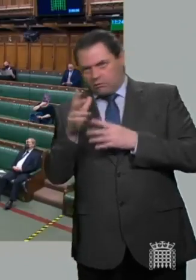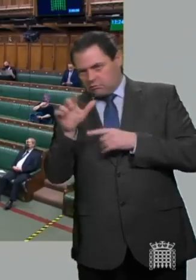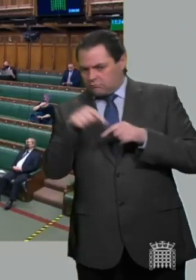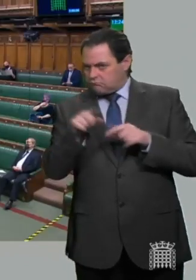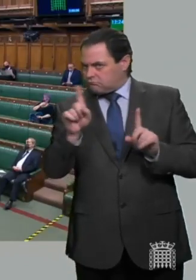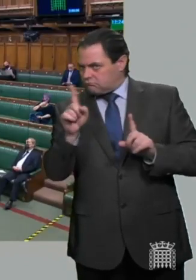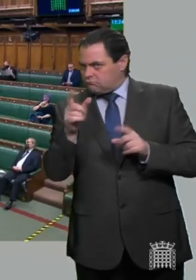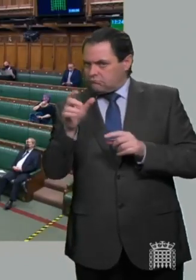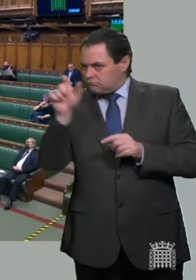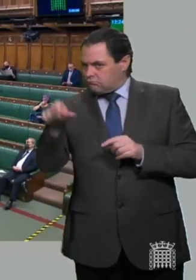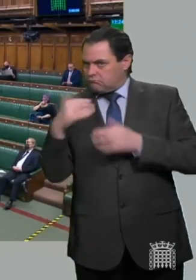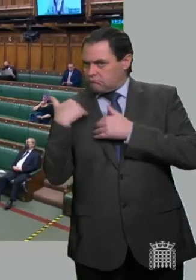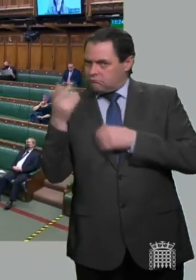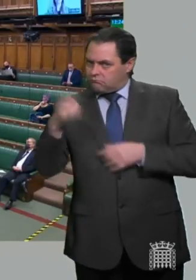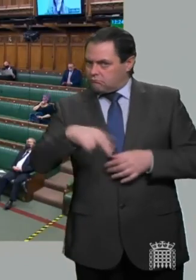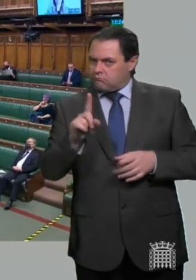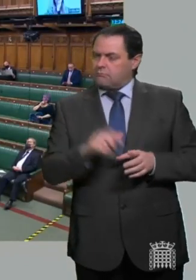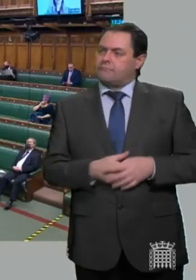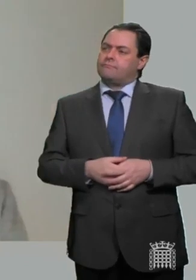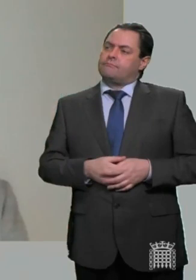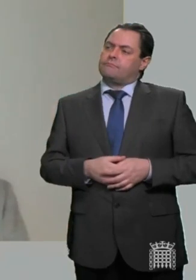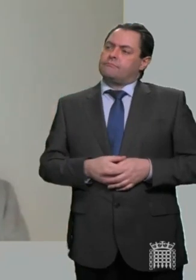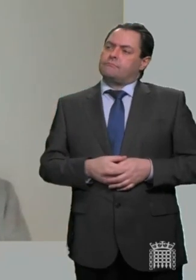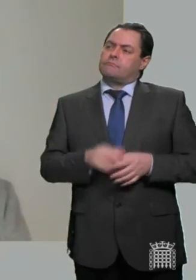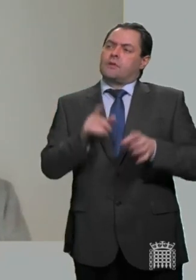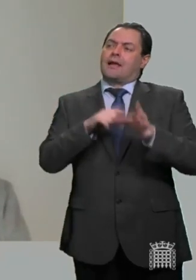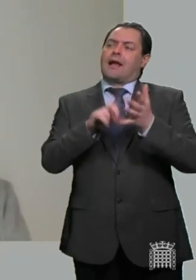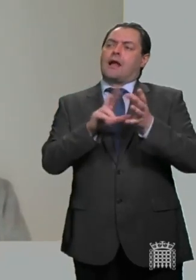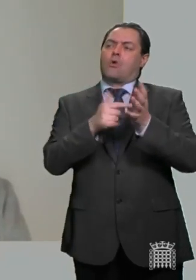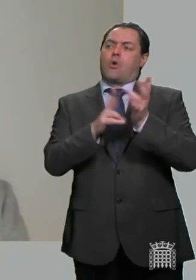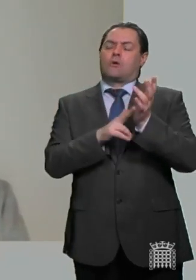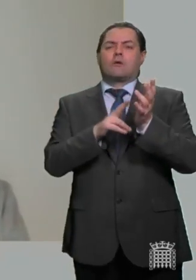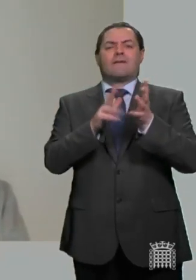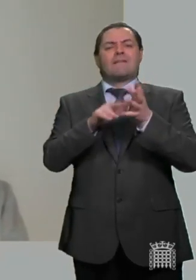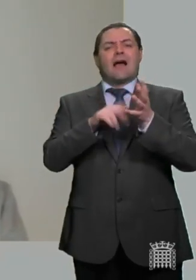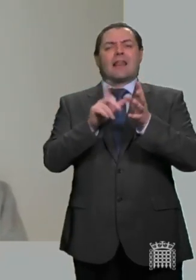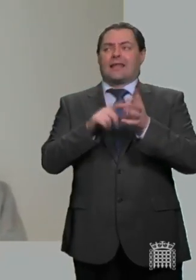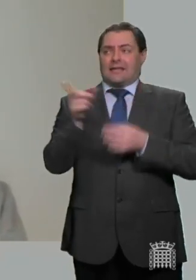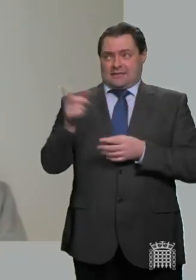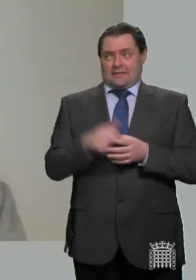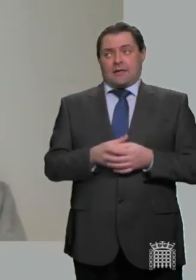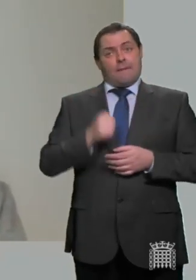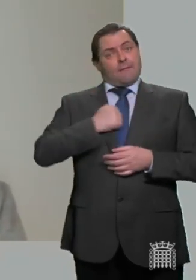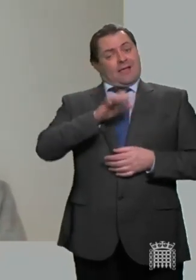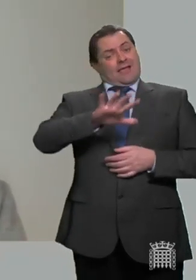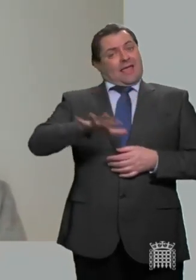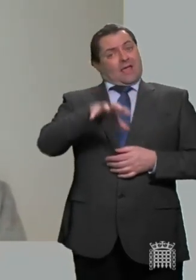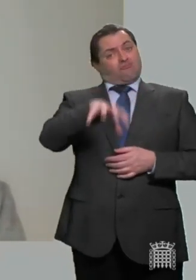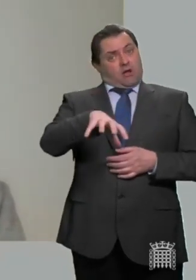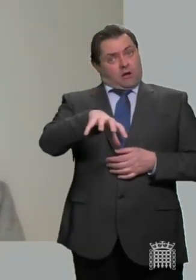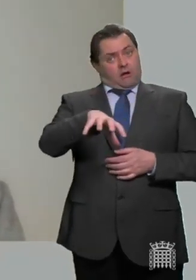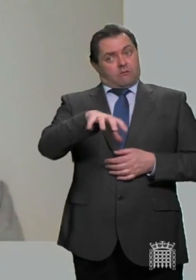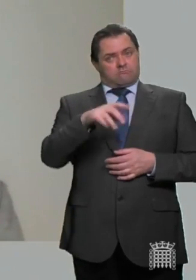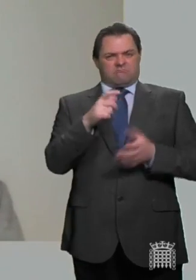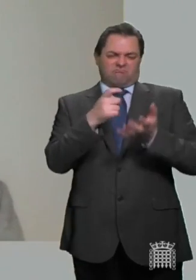Let's head to Beth Winter. Beth. Thank you, Mr Speaker. Rhondda Cynan Taff, where my constituency of Cynan Valley is